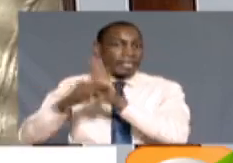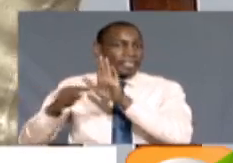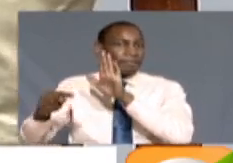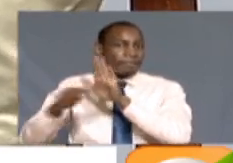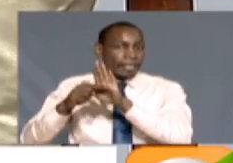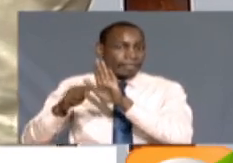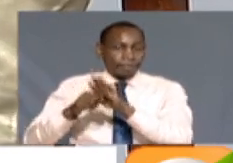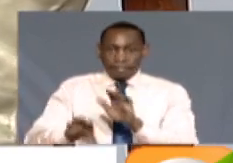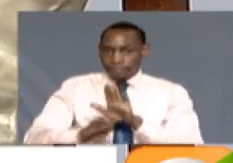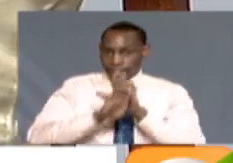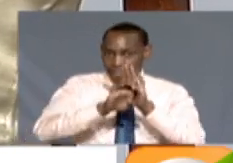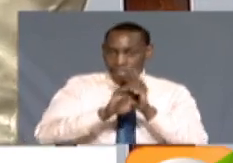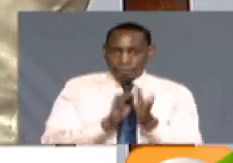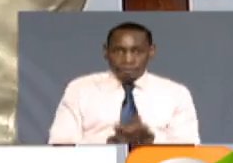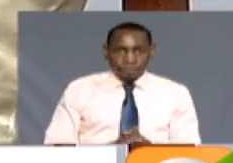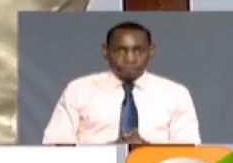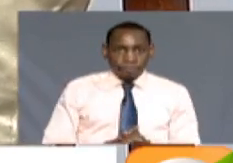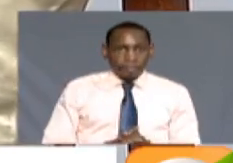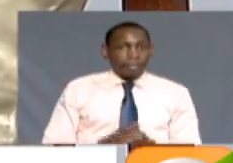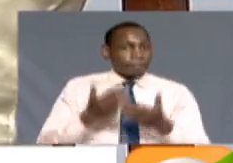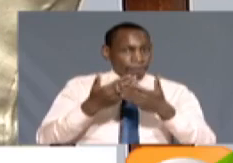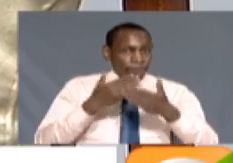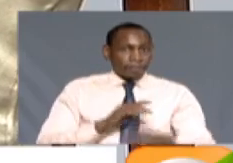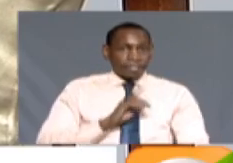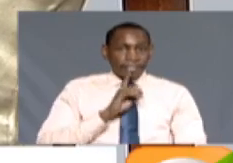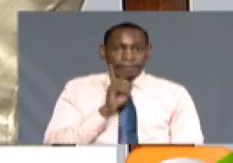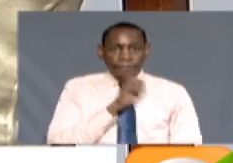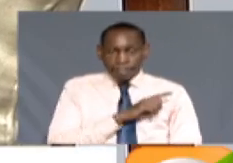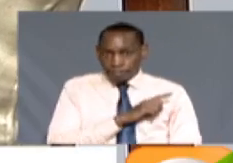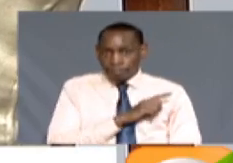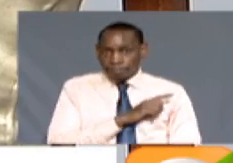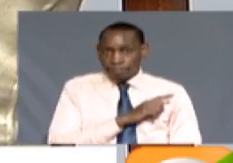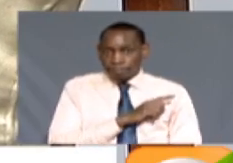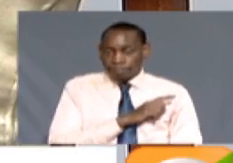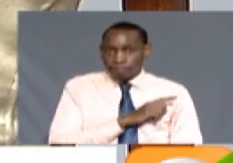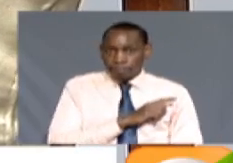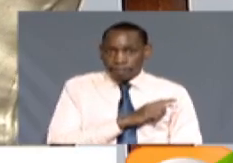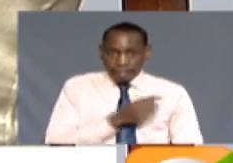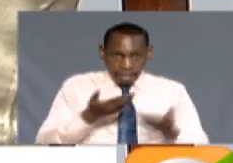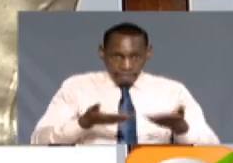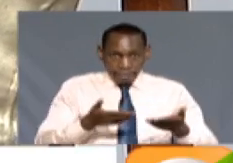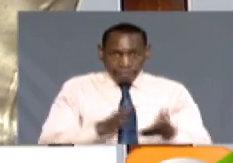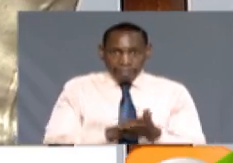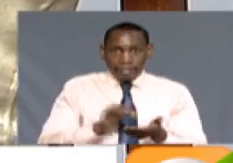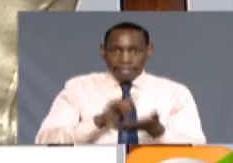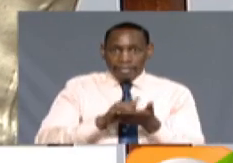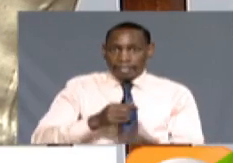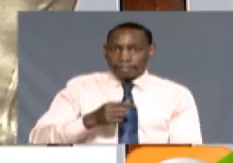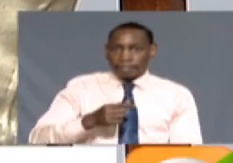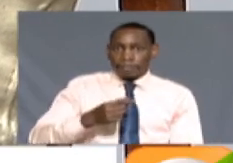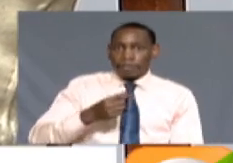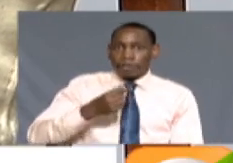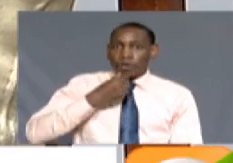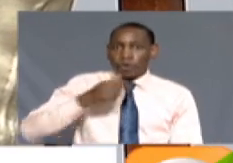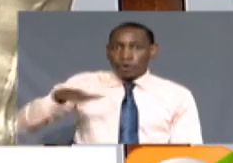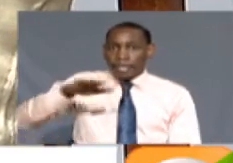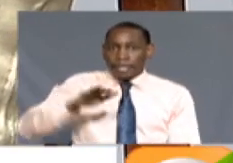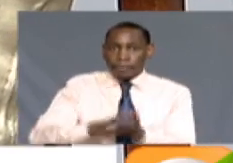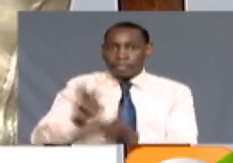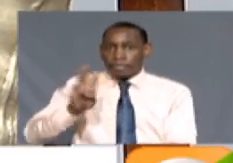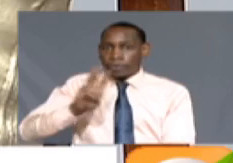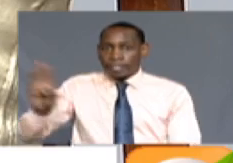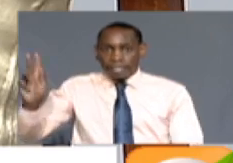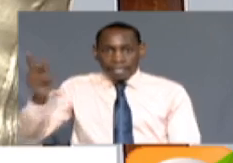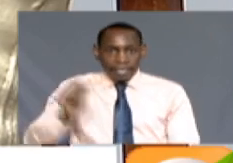for example, and I said on this bench one day, yes. Nyanza and Western Kenya, we